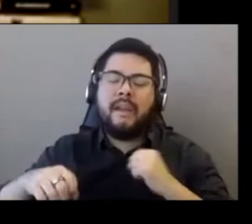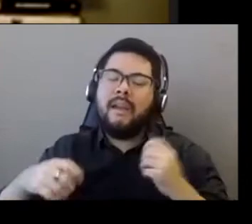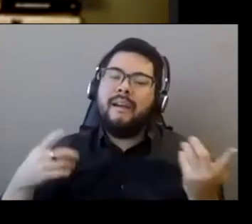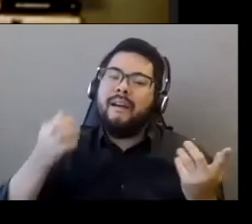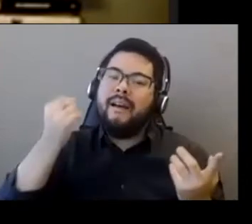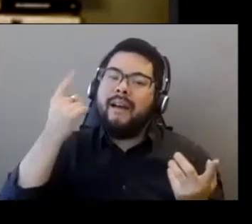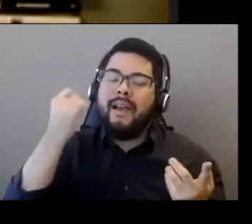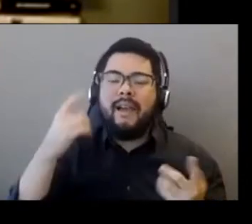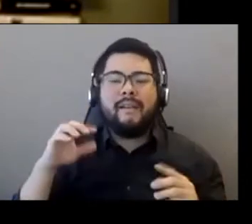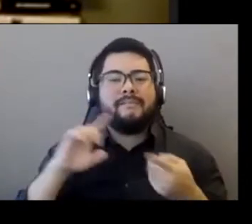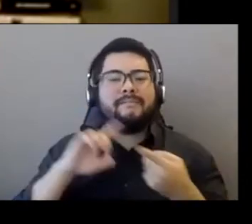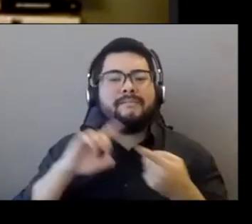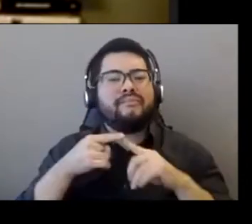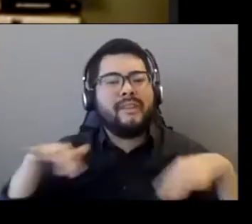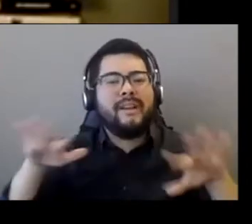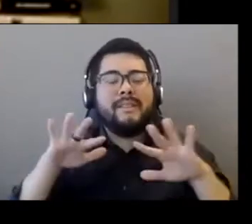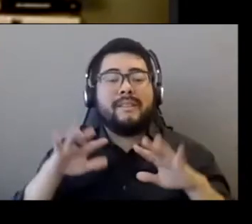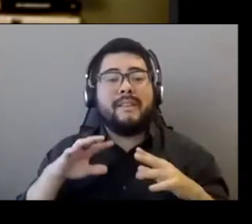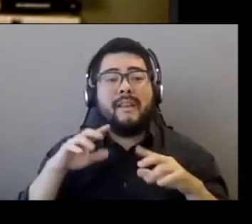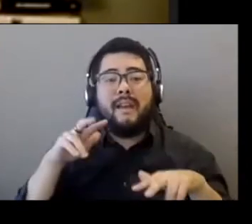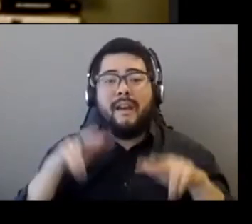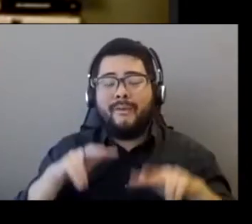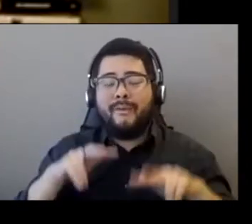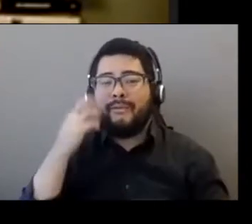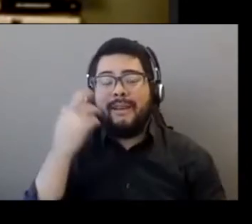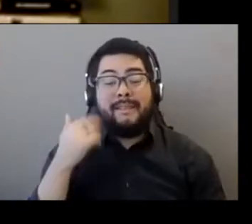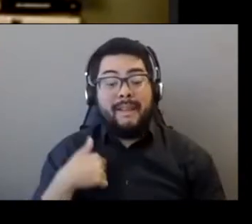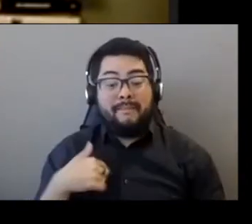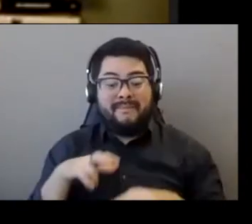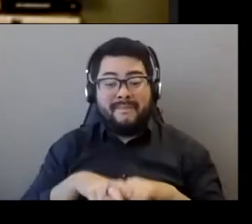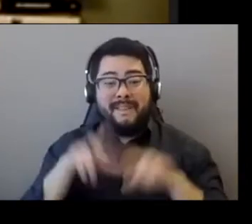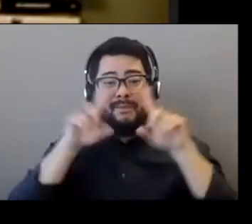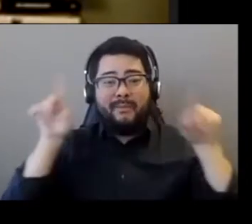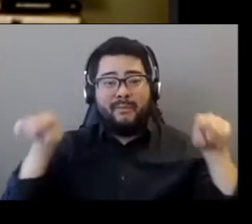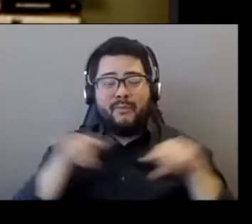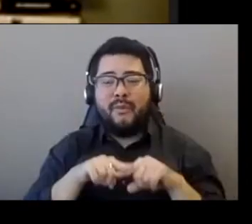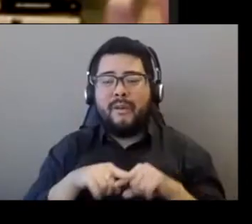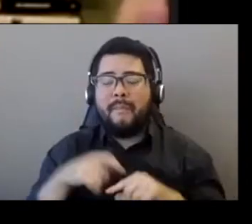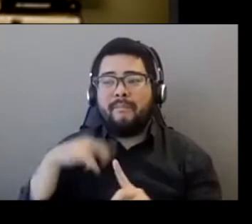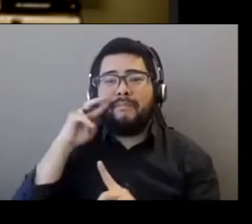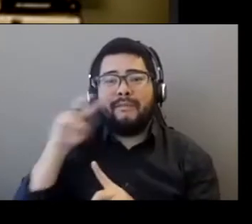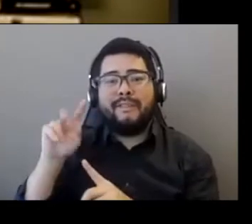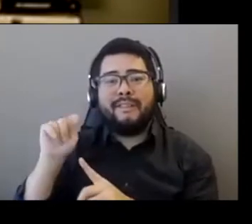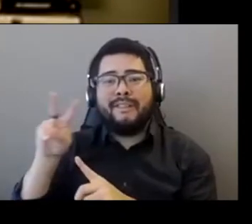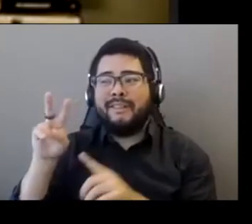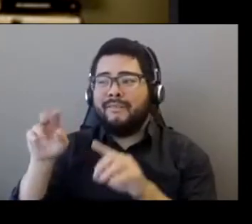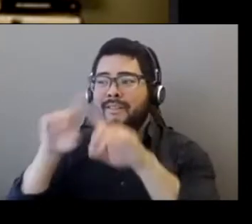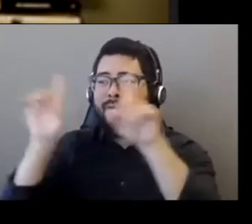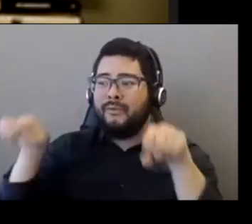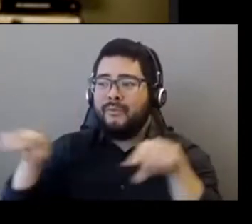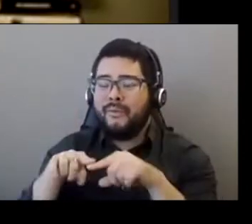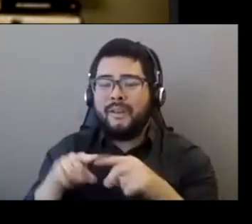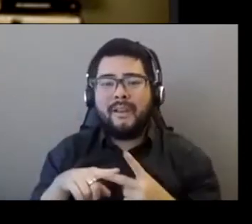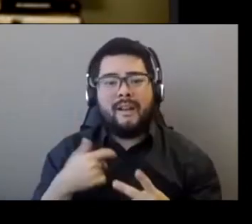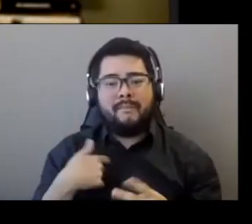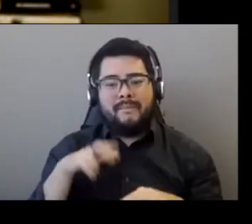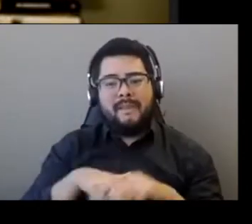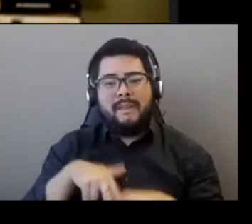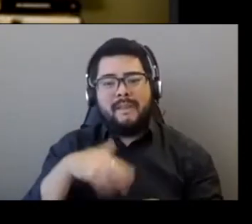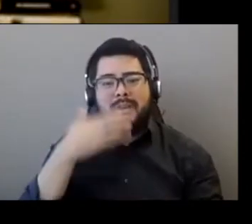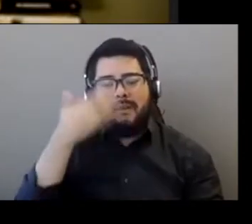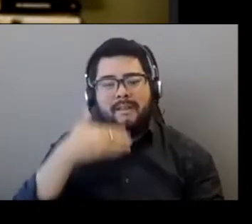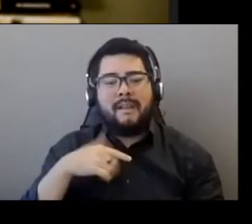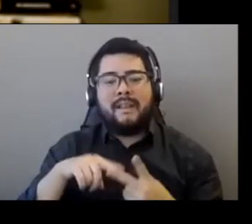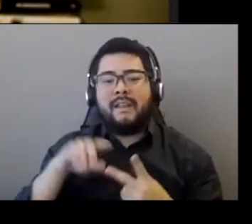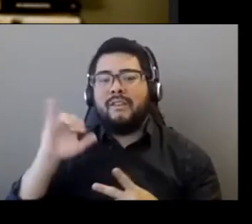sitting, you know, in this room, I'm looking at the TV screen and there's Justin doing sign language. Justin happens to be above